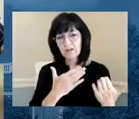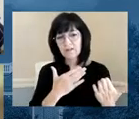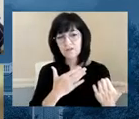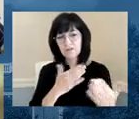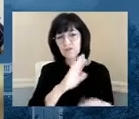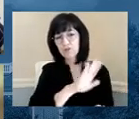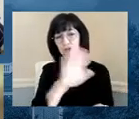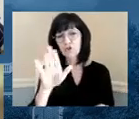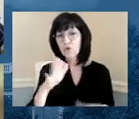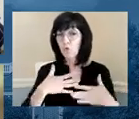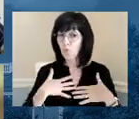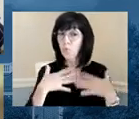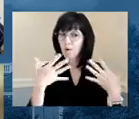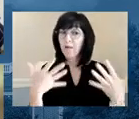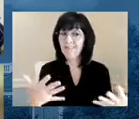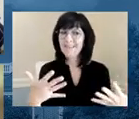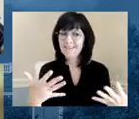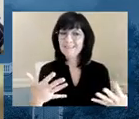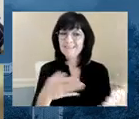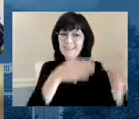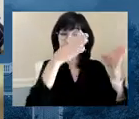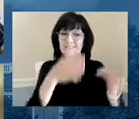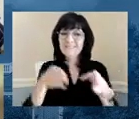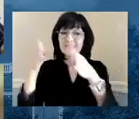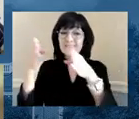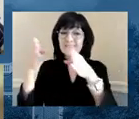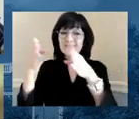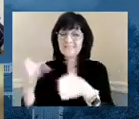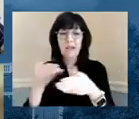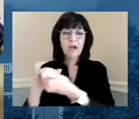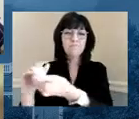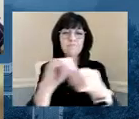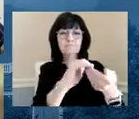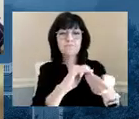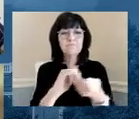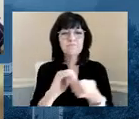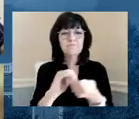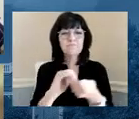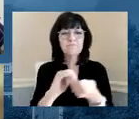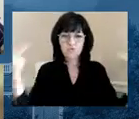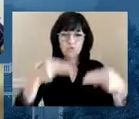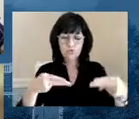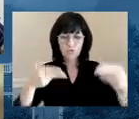your willingness individually and collectively to really get into the weeds on